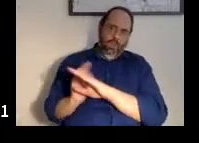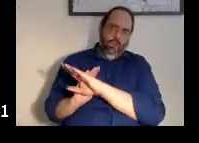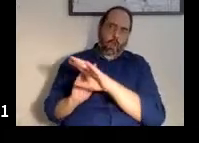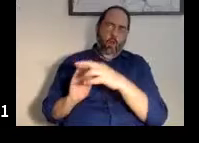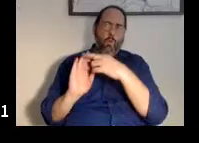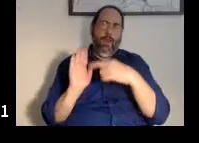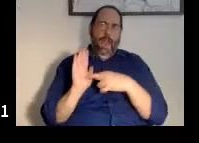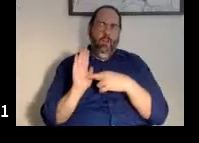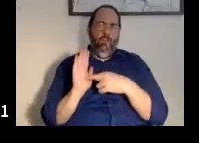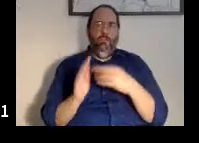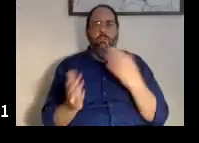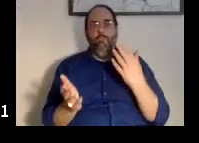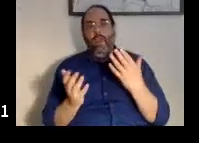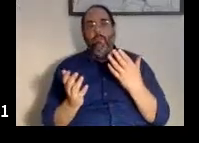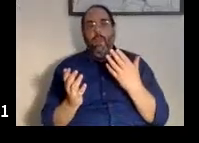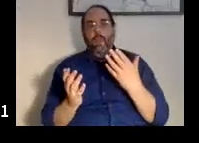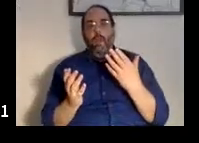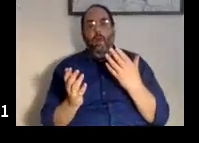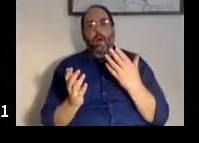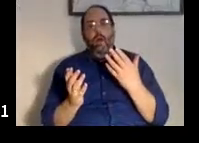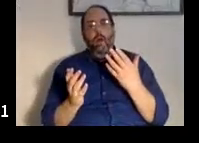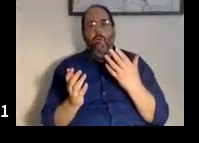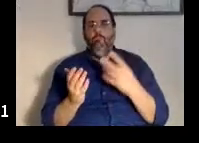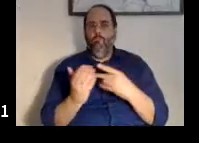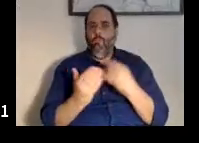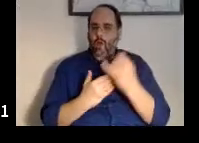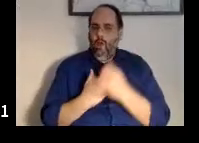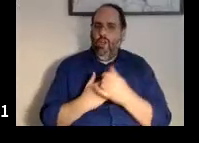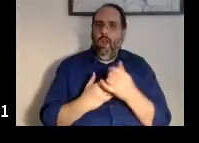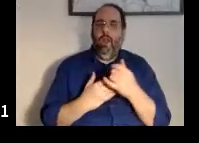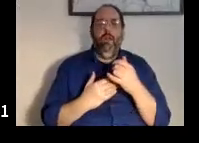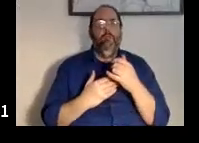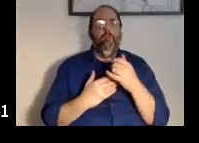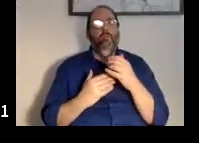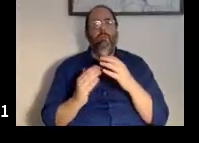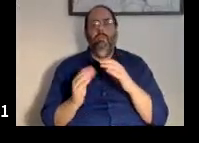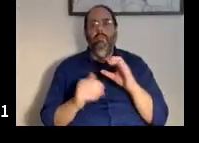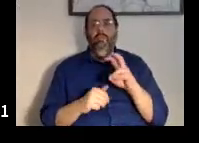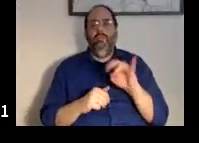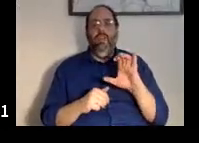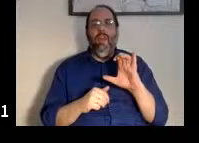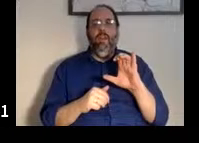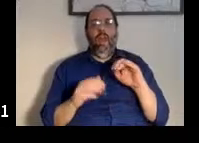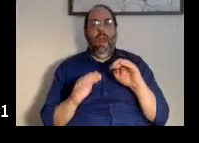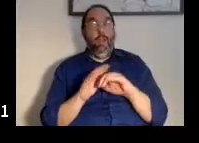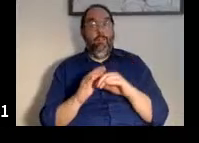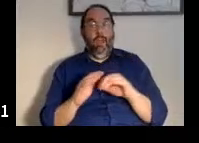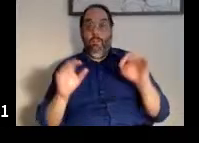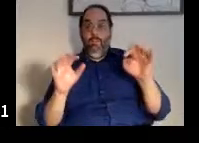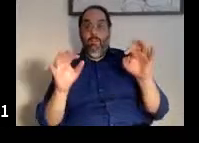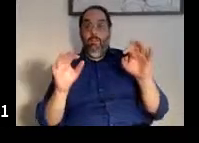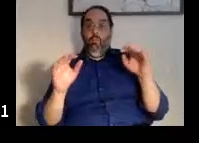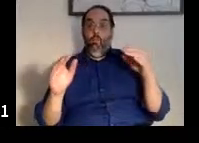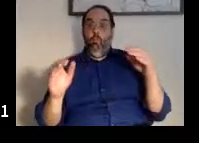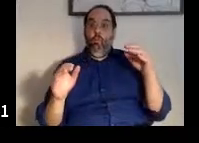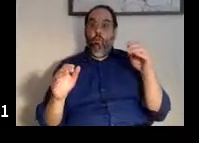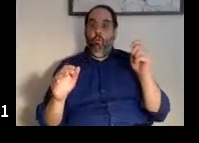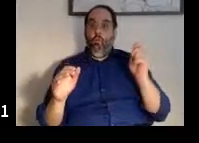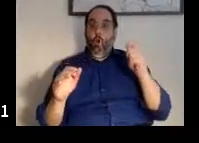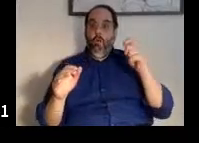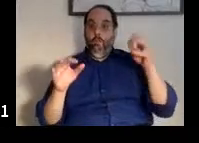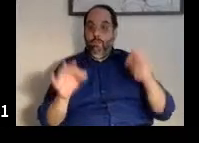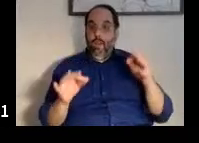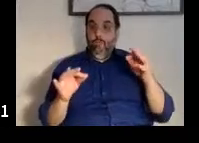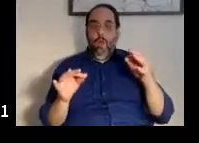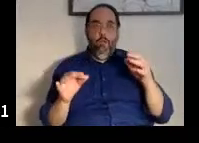require. Maybe looking through some of the Project Civic Access settlements that were done with similar sized communities. You